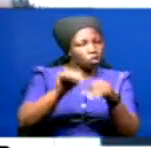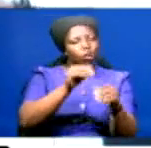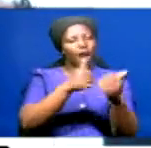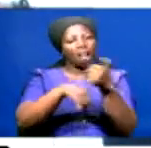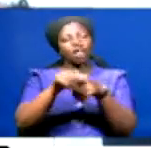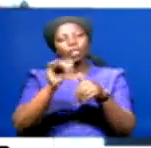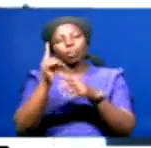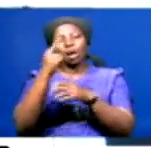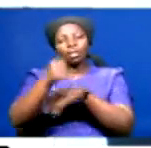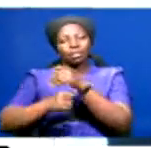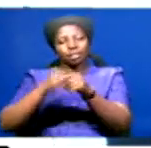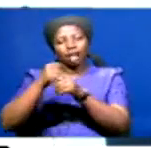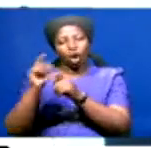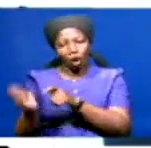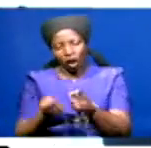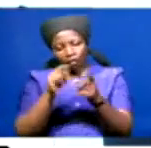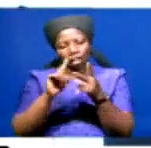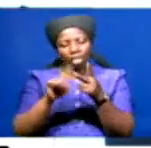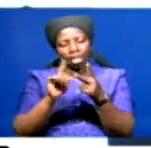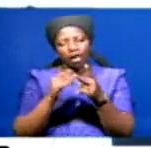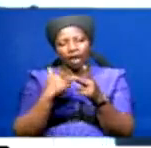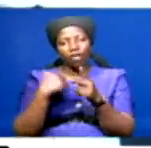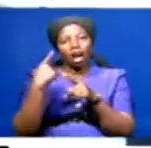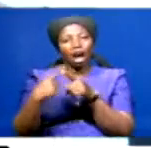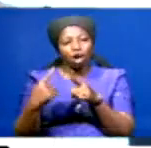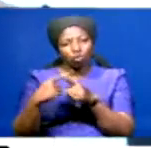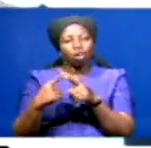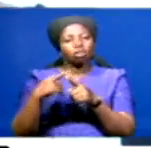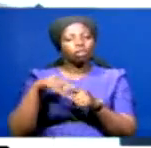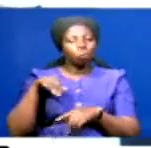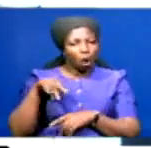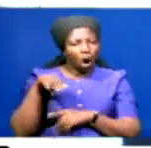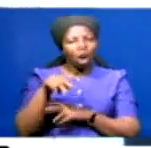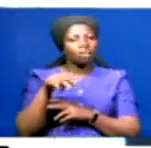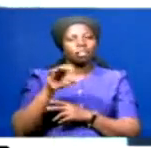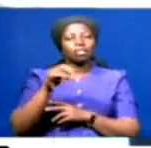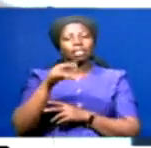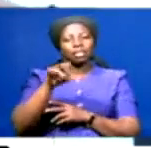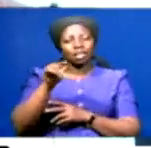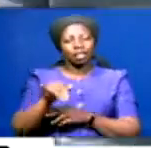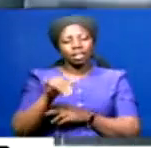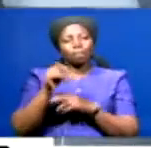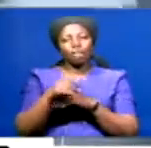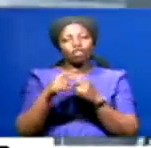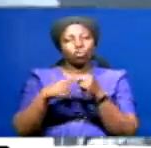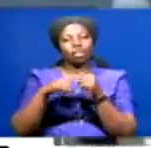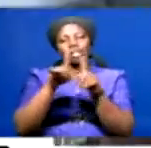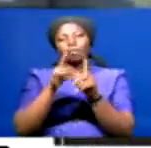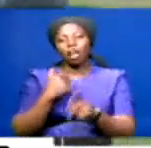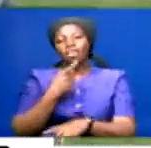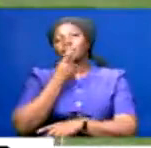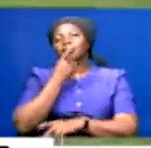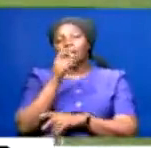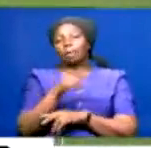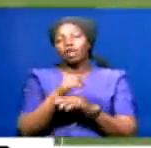Golf is one of them. We also have annual charity walk in June, and we have dinner in October. The tournament